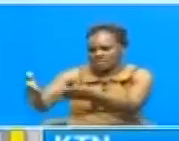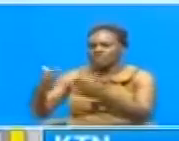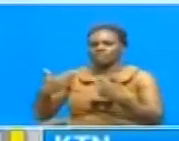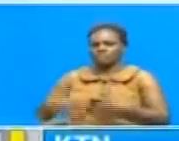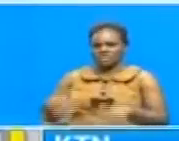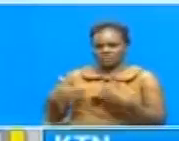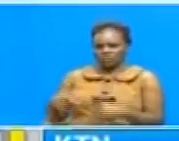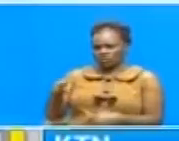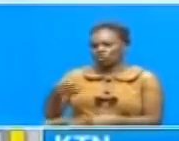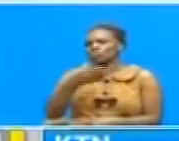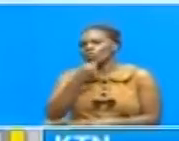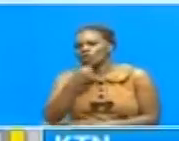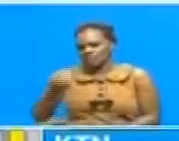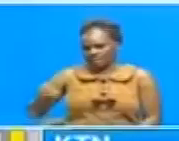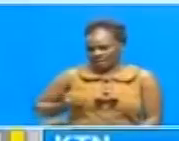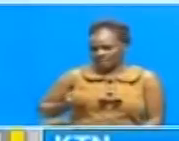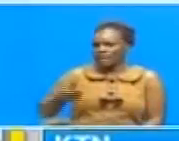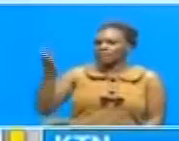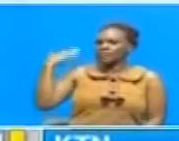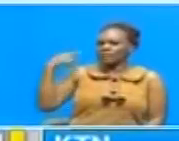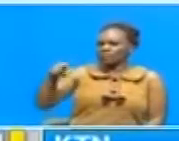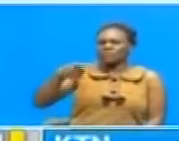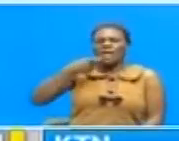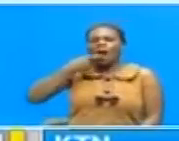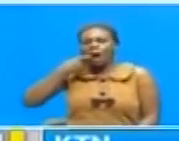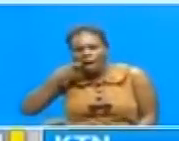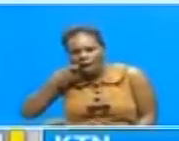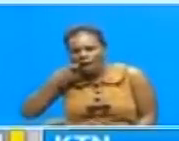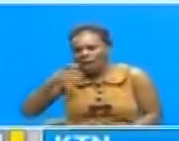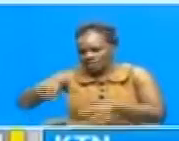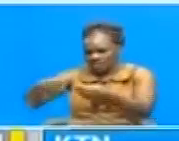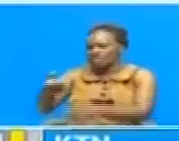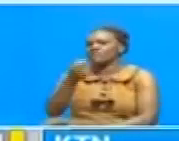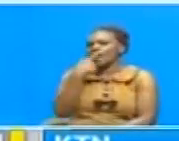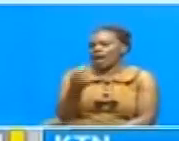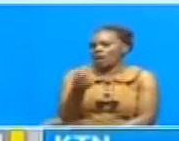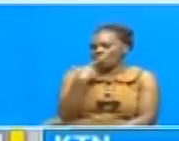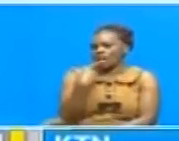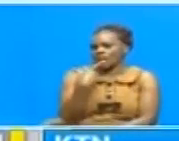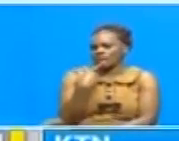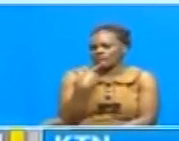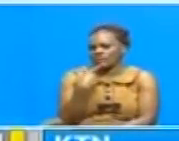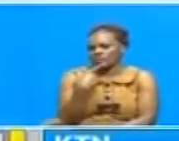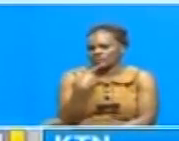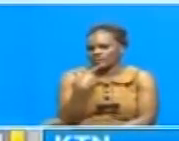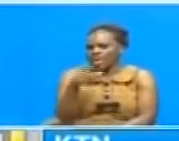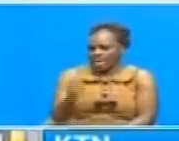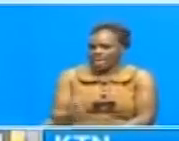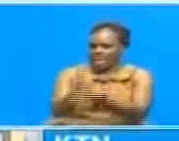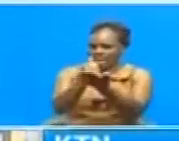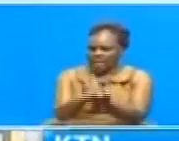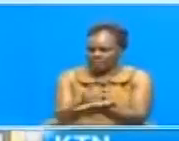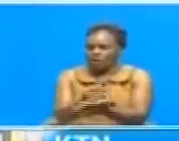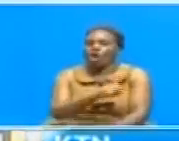people, those boys and girls, who are so much addicted to alcohol, that poison, and go help them